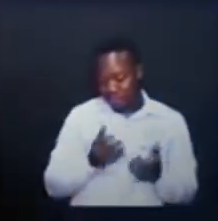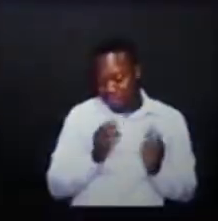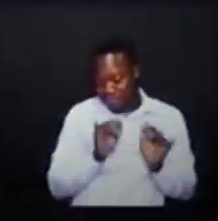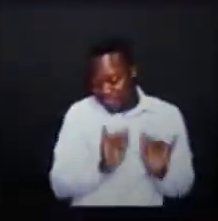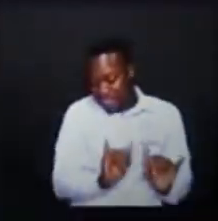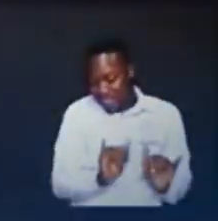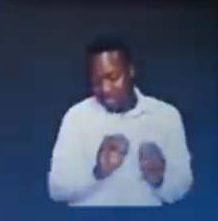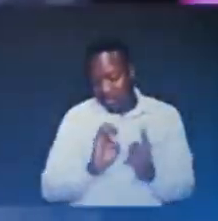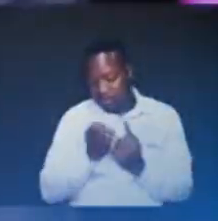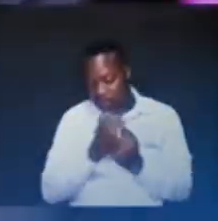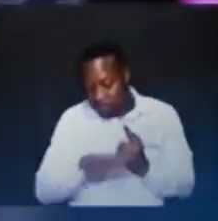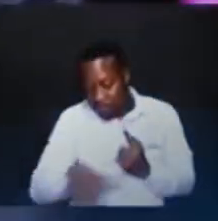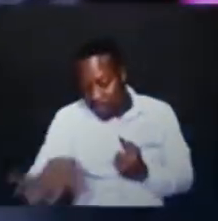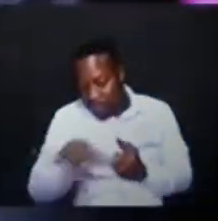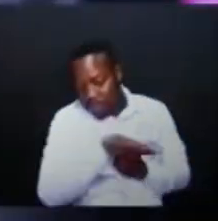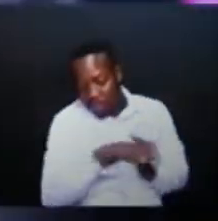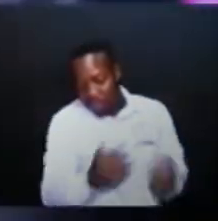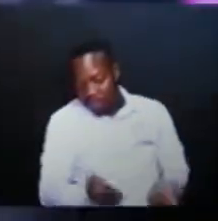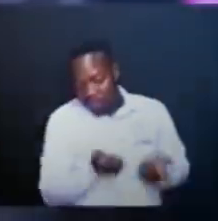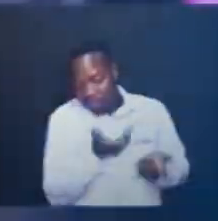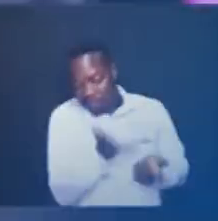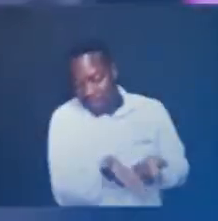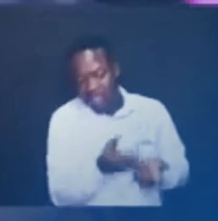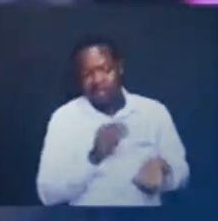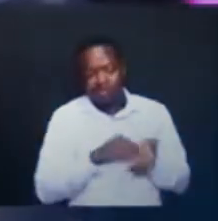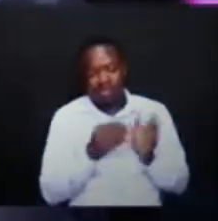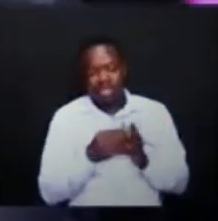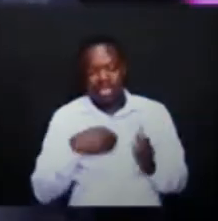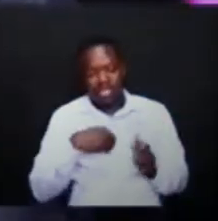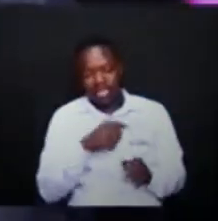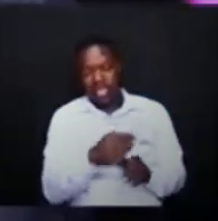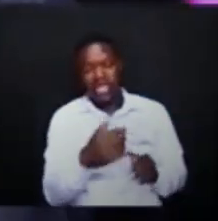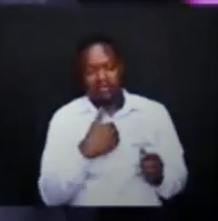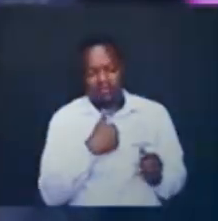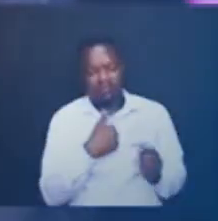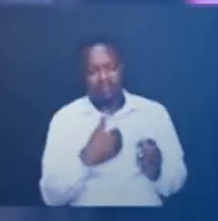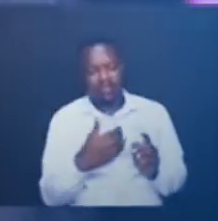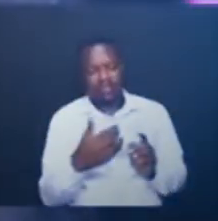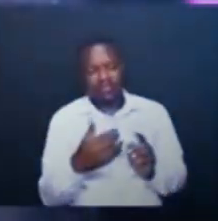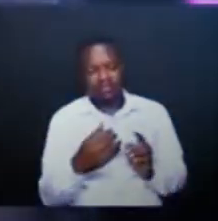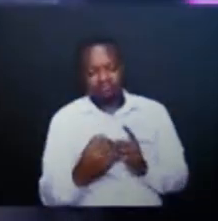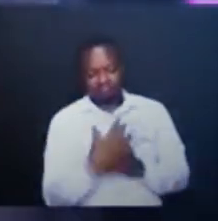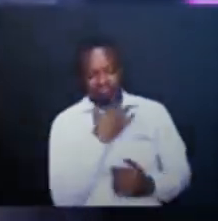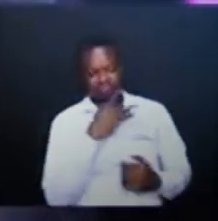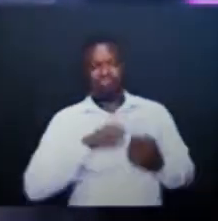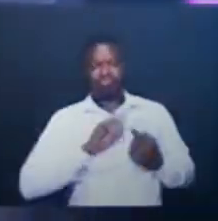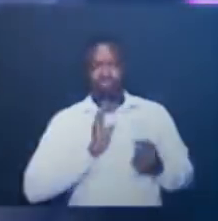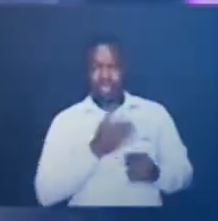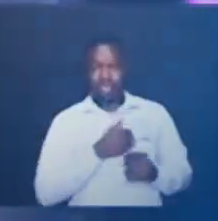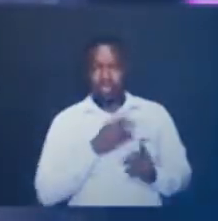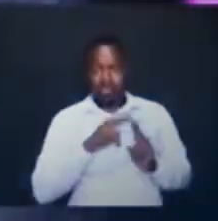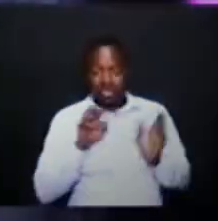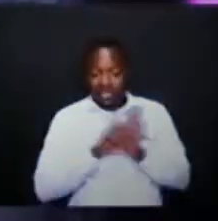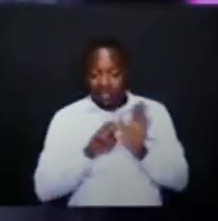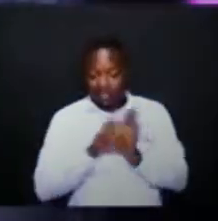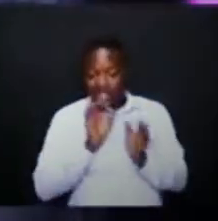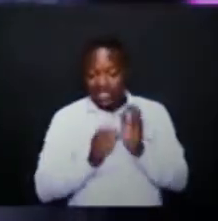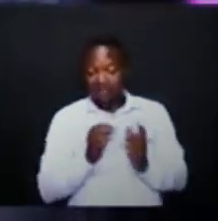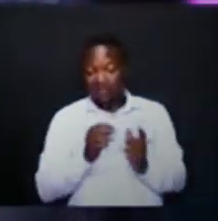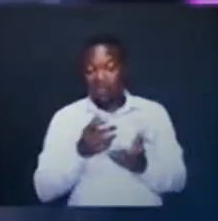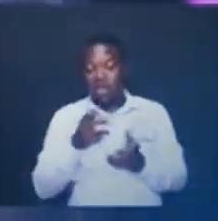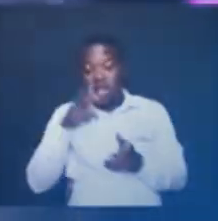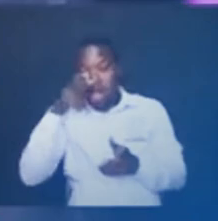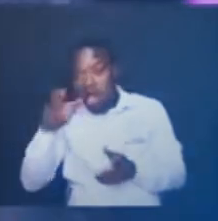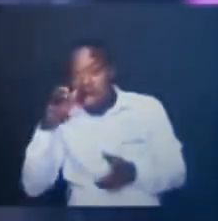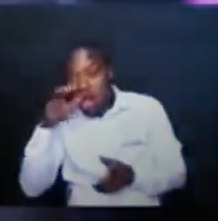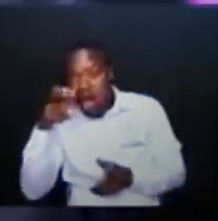So when there are corrupt social structures, it will be difficult for